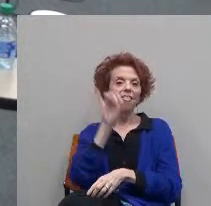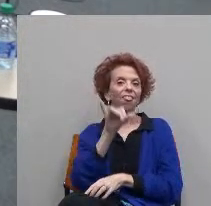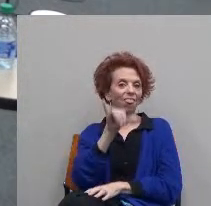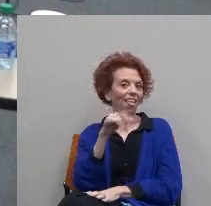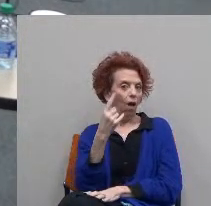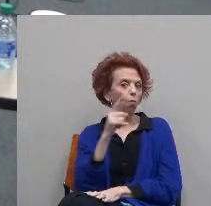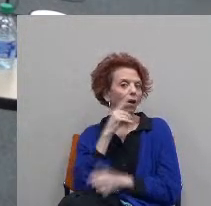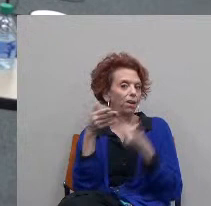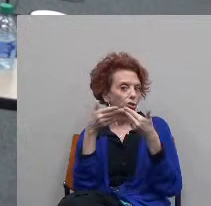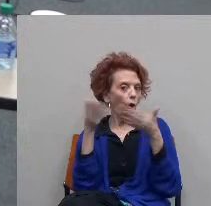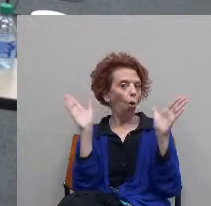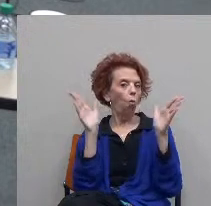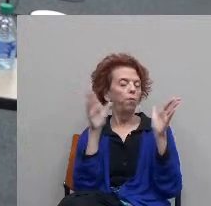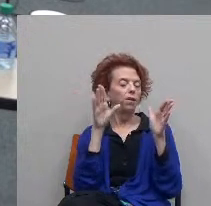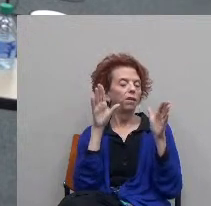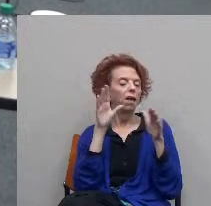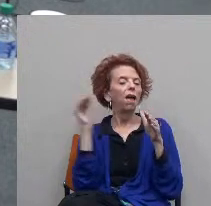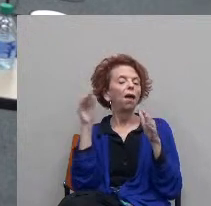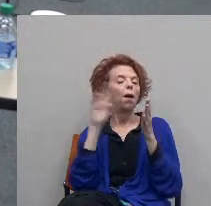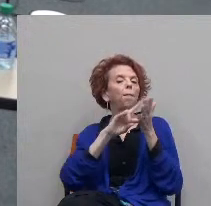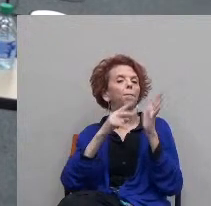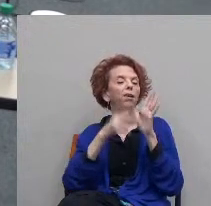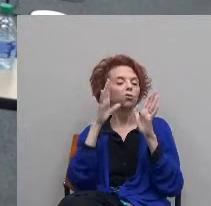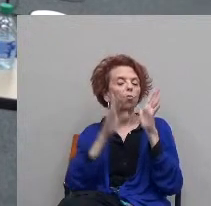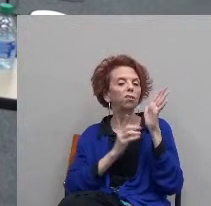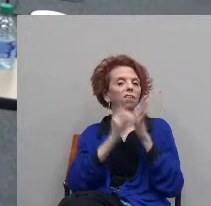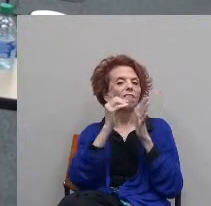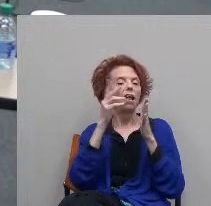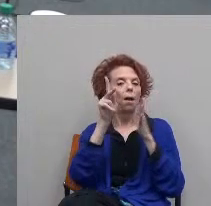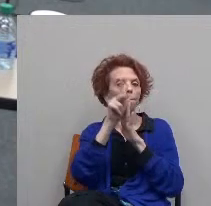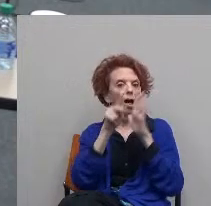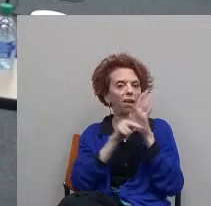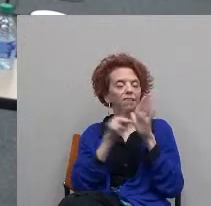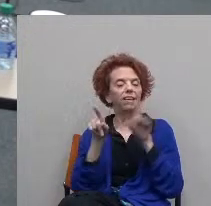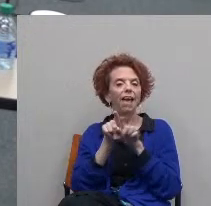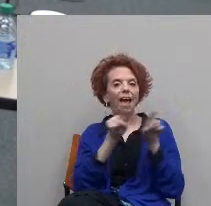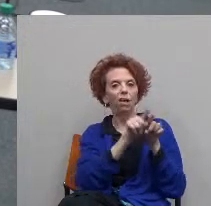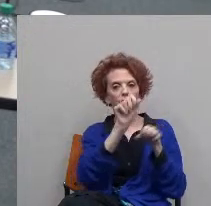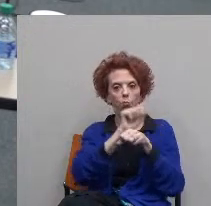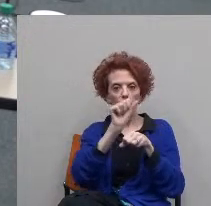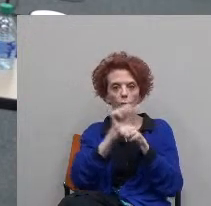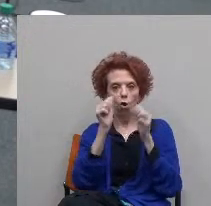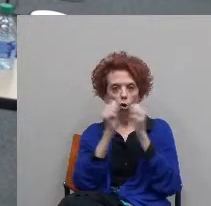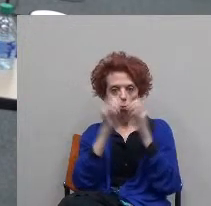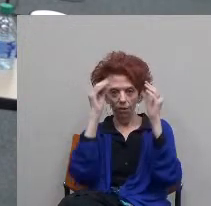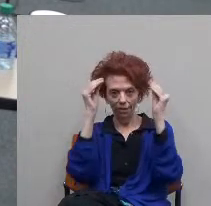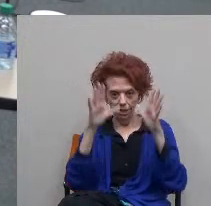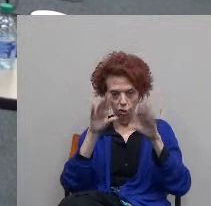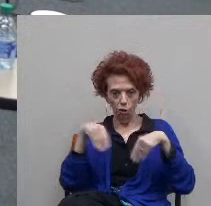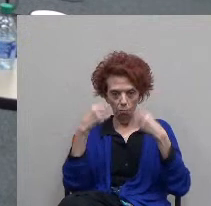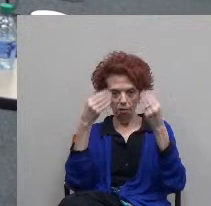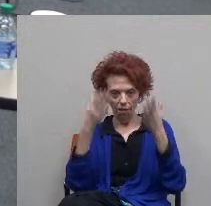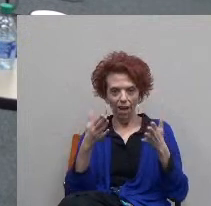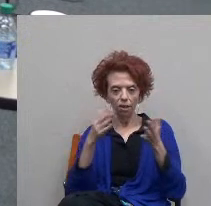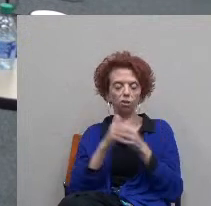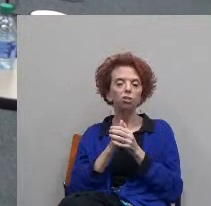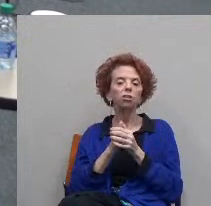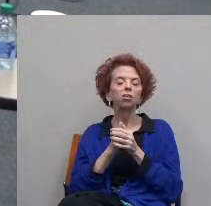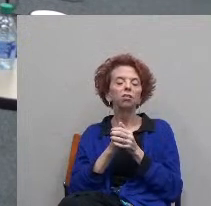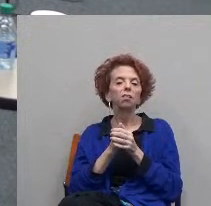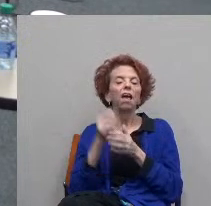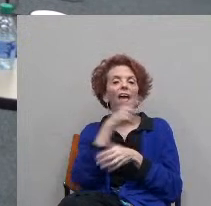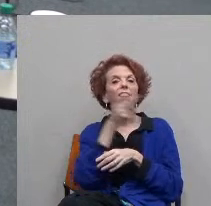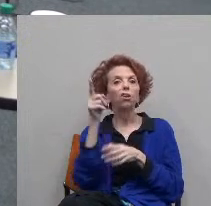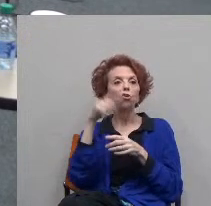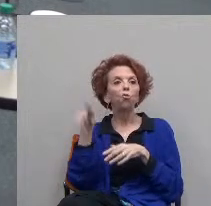that one is open in the bill, meaning that we'll develop policy as we work with our teacher preparation providers to begin making those shifts, and you